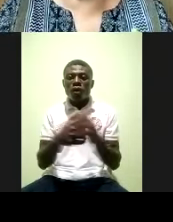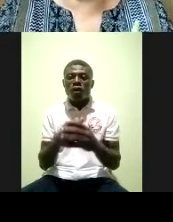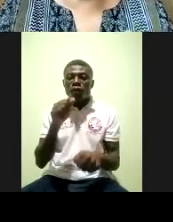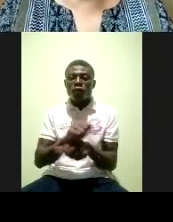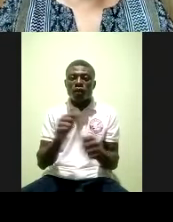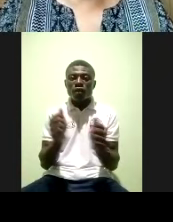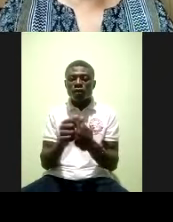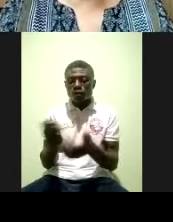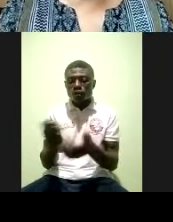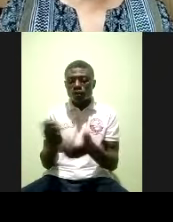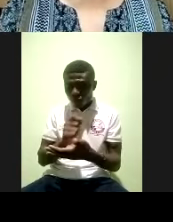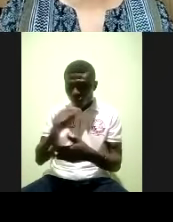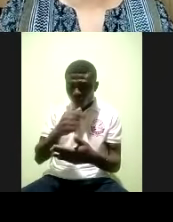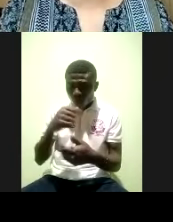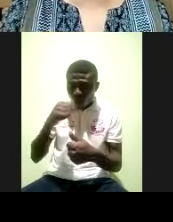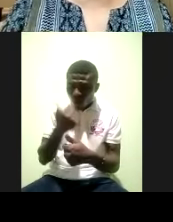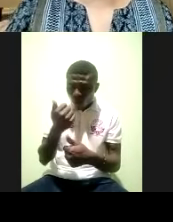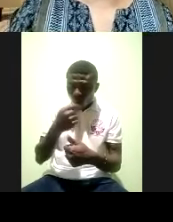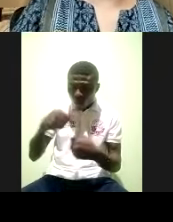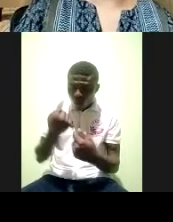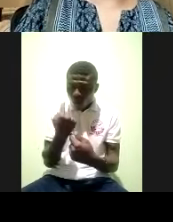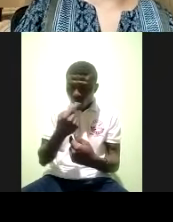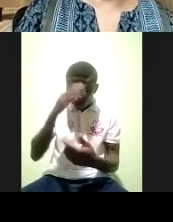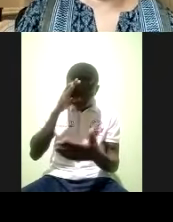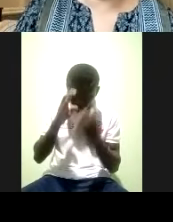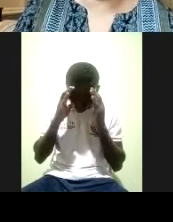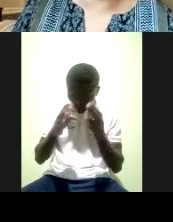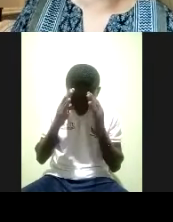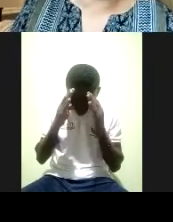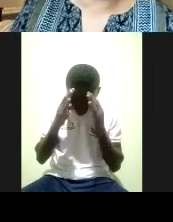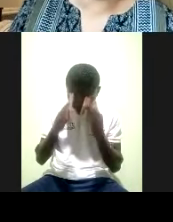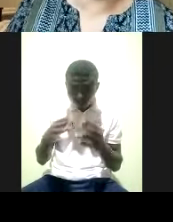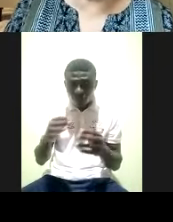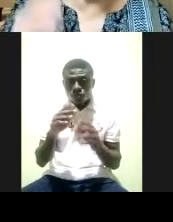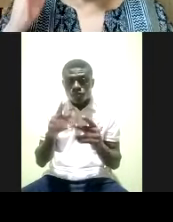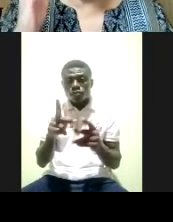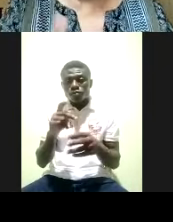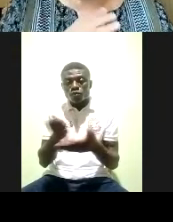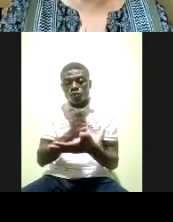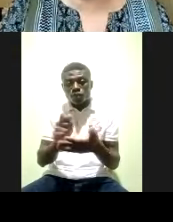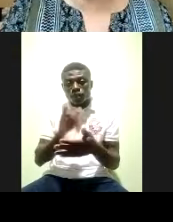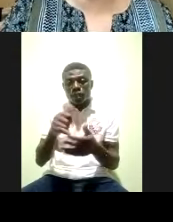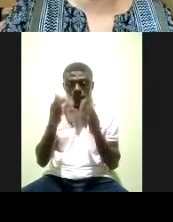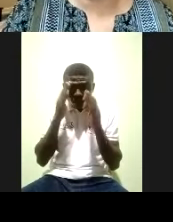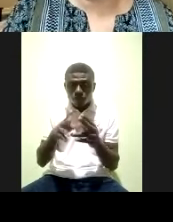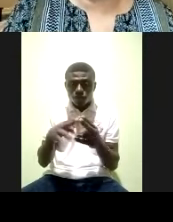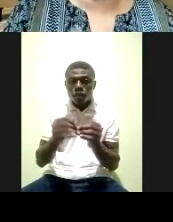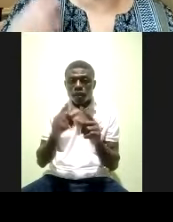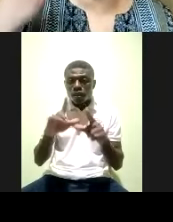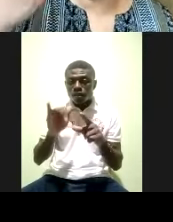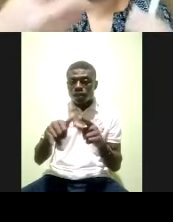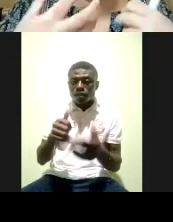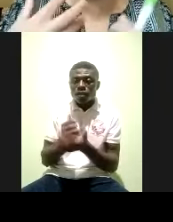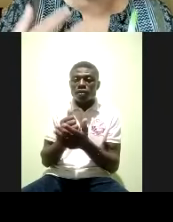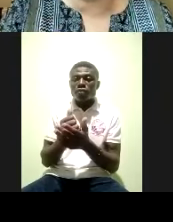part. Handwriting problems of students with learning difficulties or disabilities have been related to underlying visual perceptual difficulties